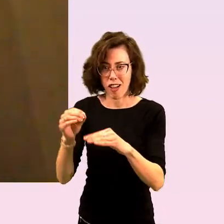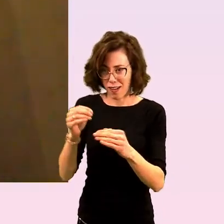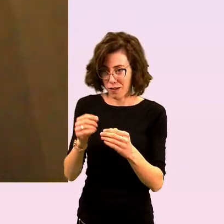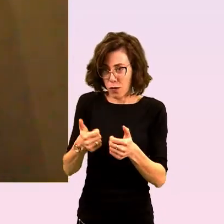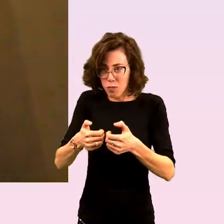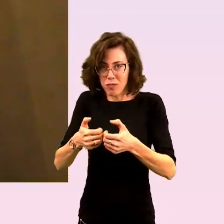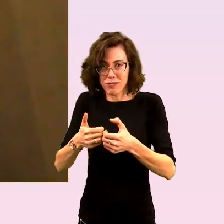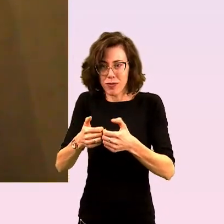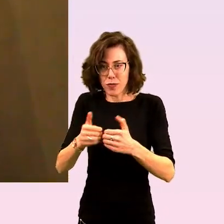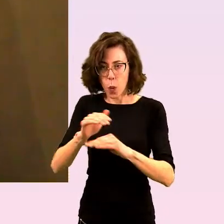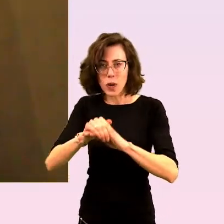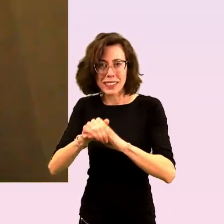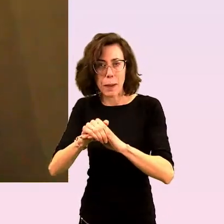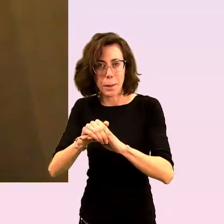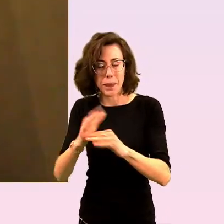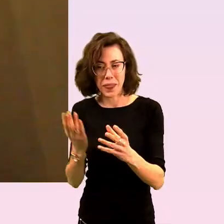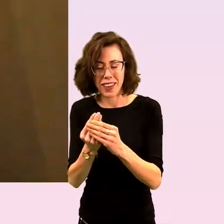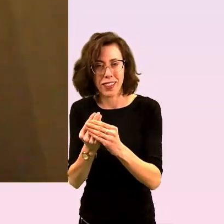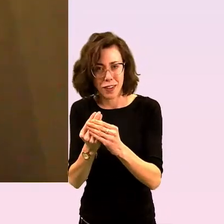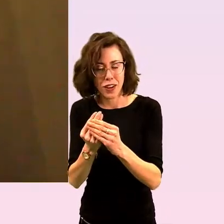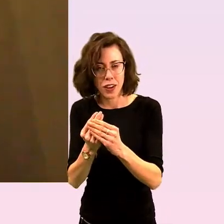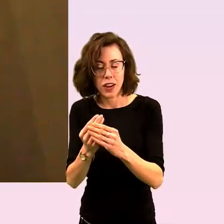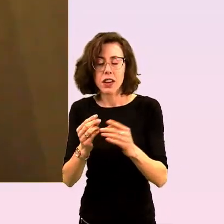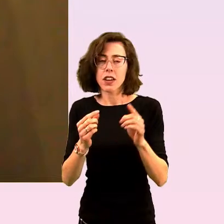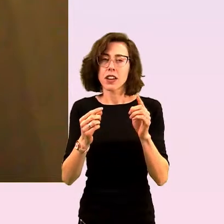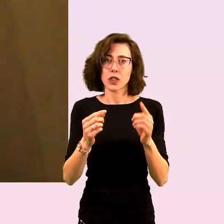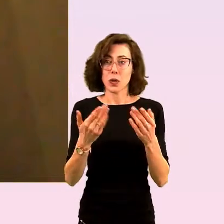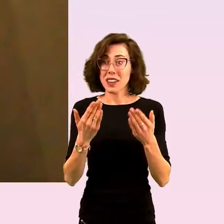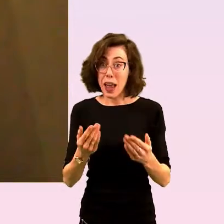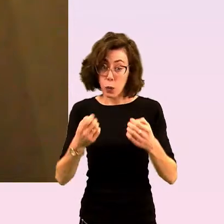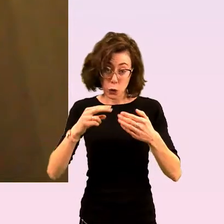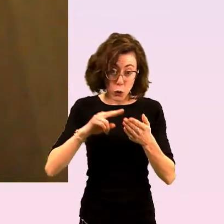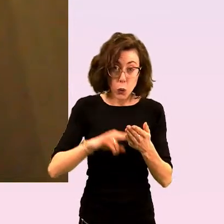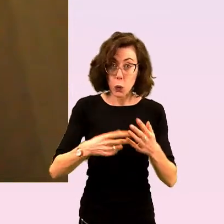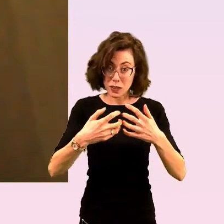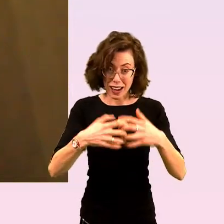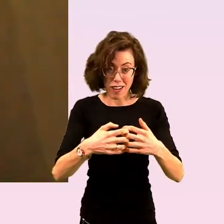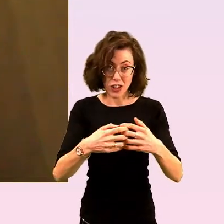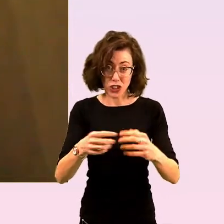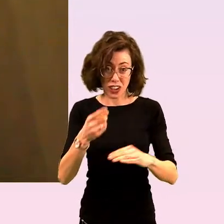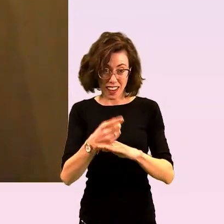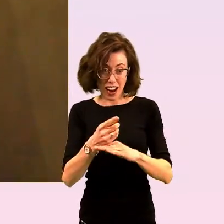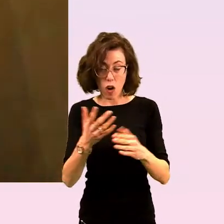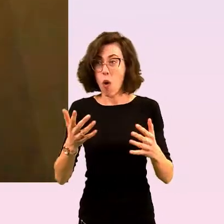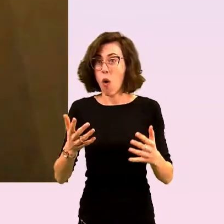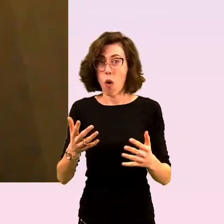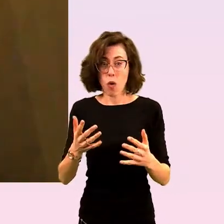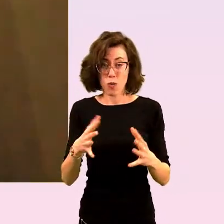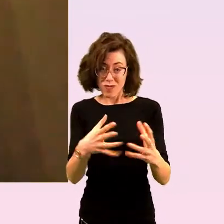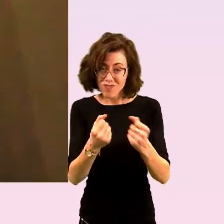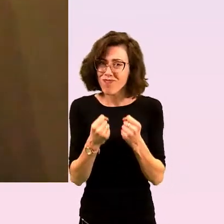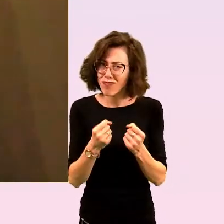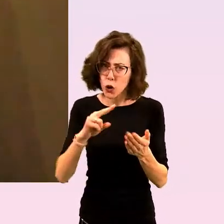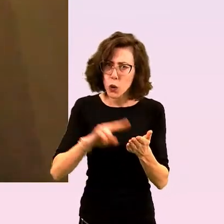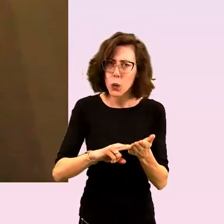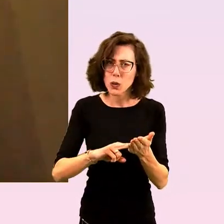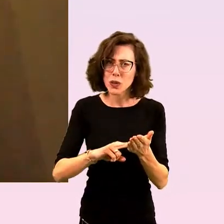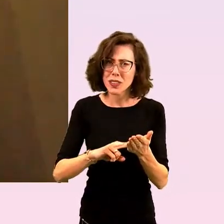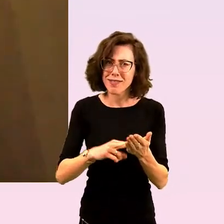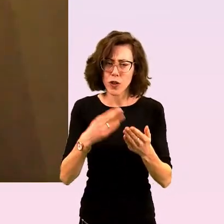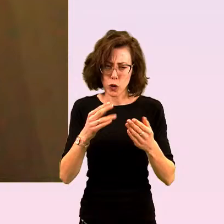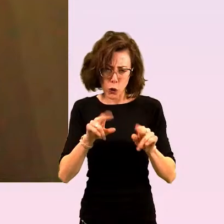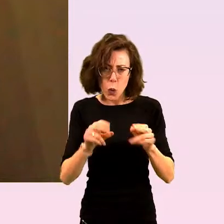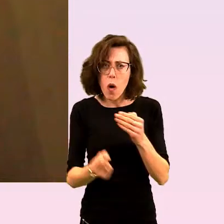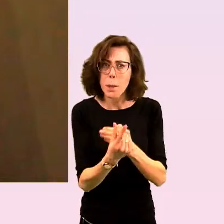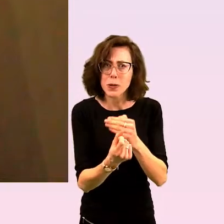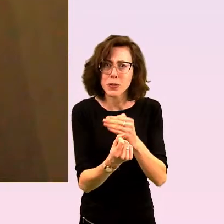harnessed technology, and we've harnessed the opportunities that it provides for us to be able to deliver. So one